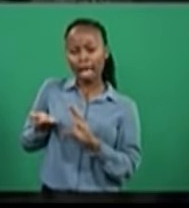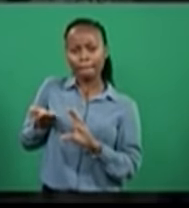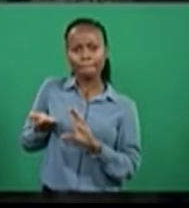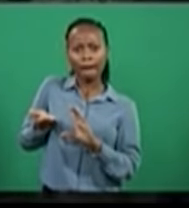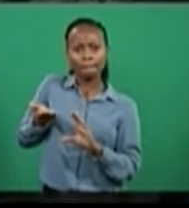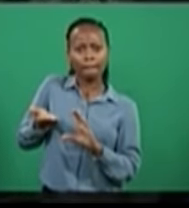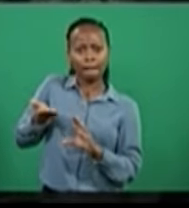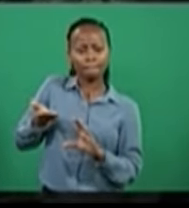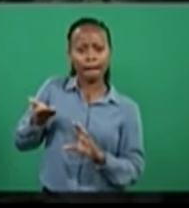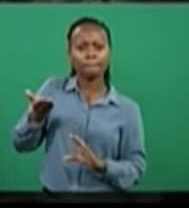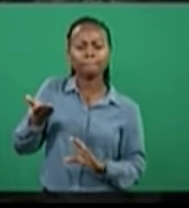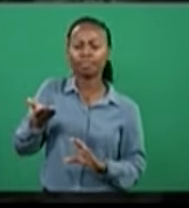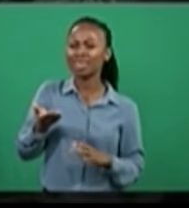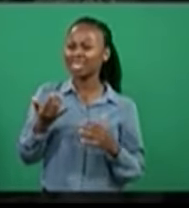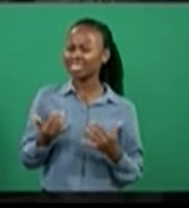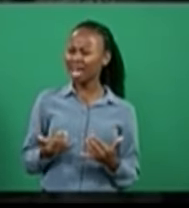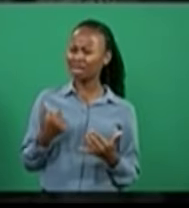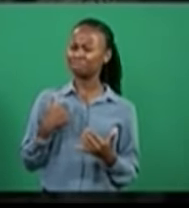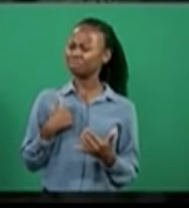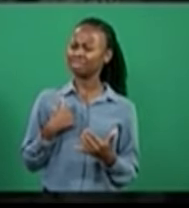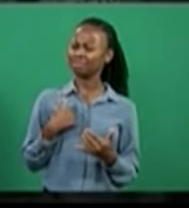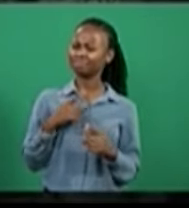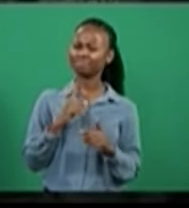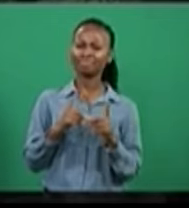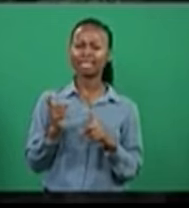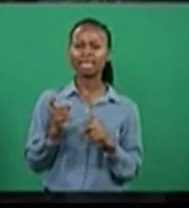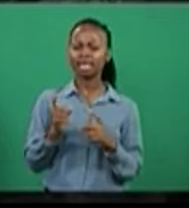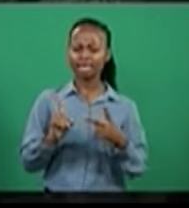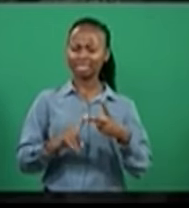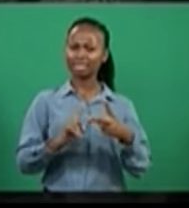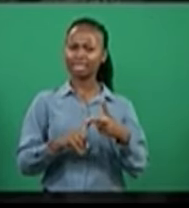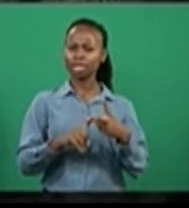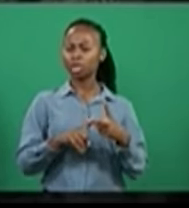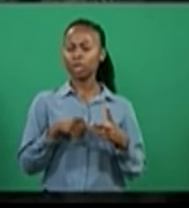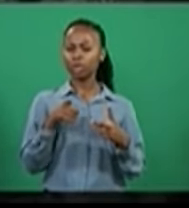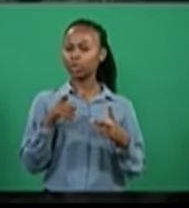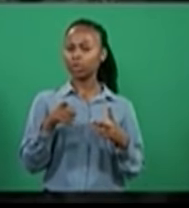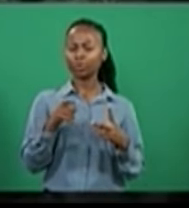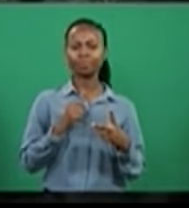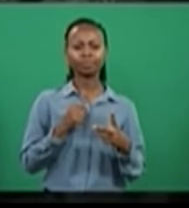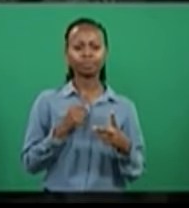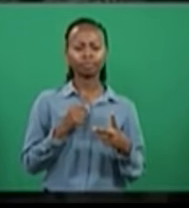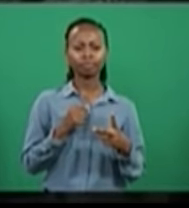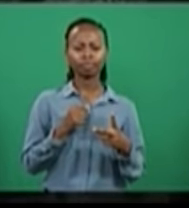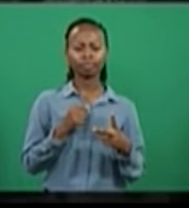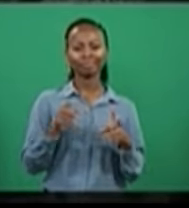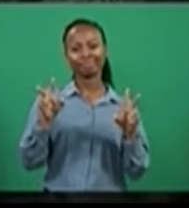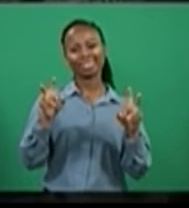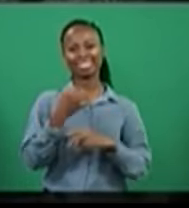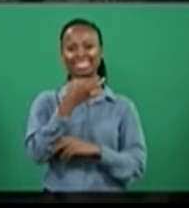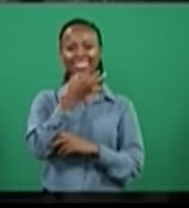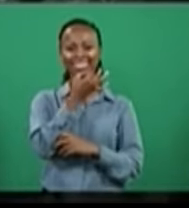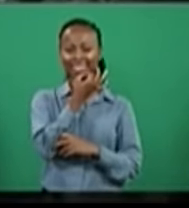loosening monetary policy? And my second question to you is, how difficult was it to reach what you have called a